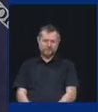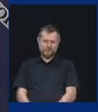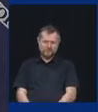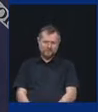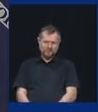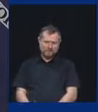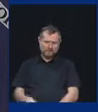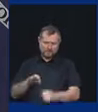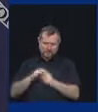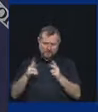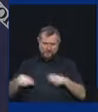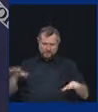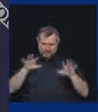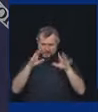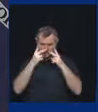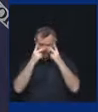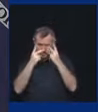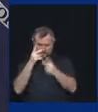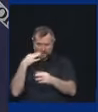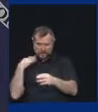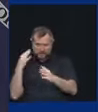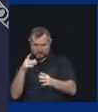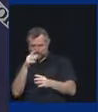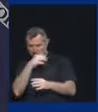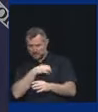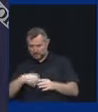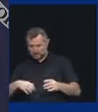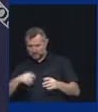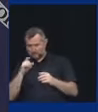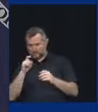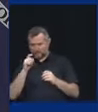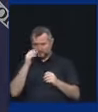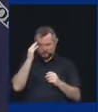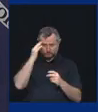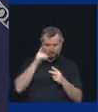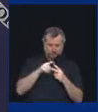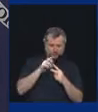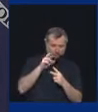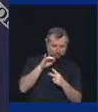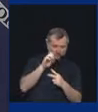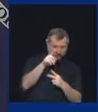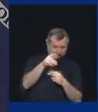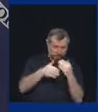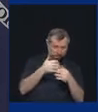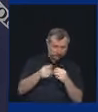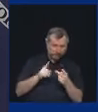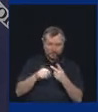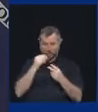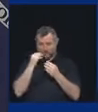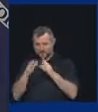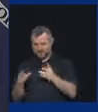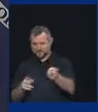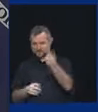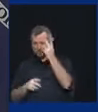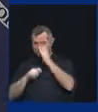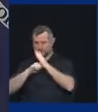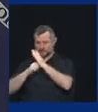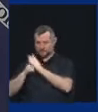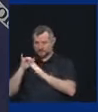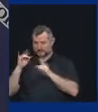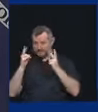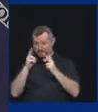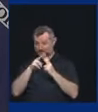saying focus on two issues, crime, homelessness. The economy will come back. If